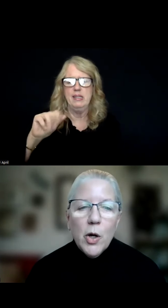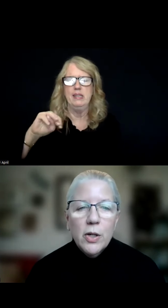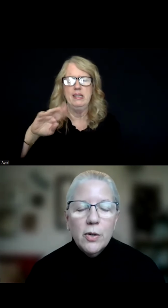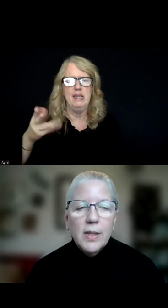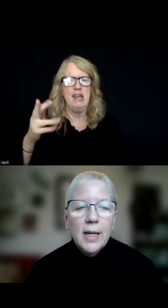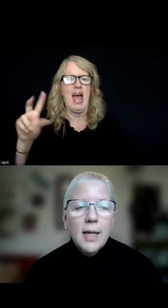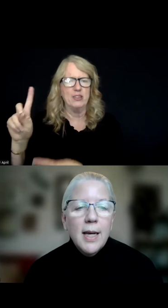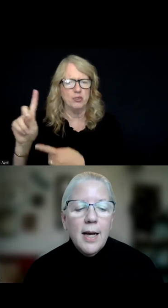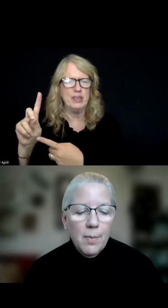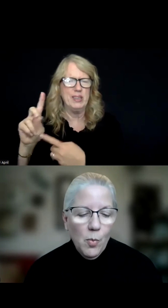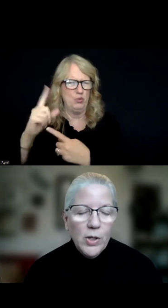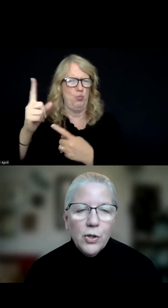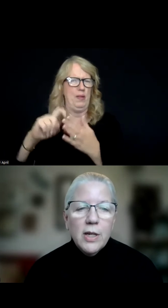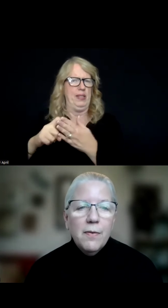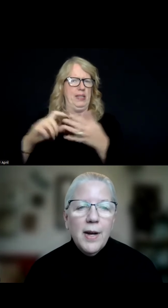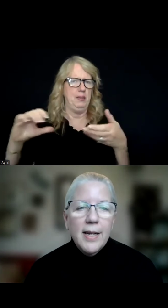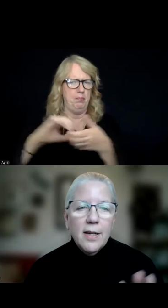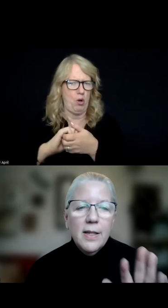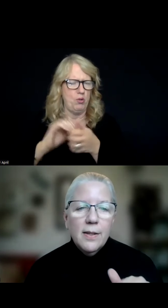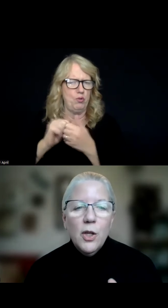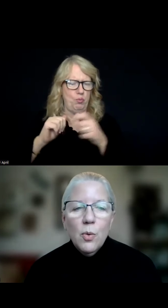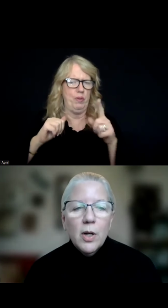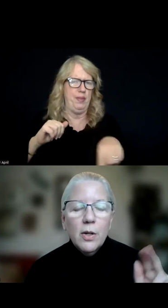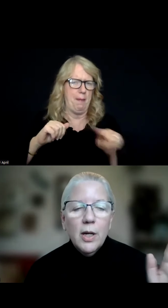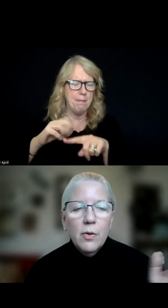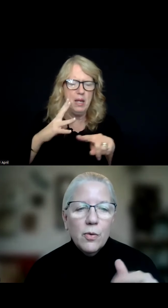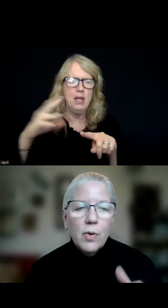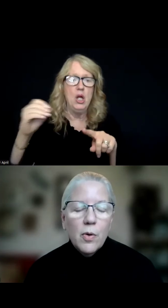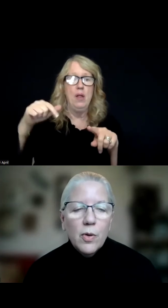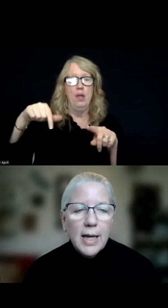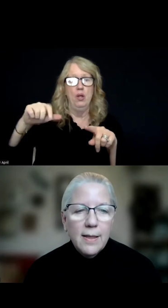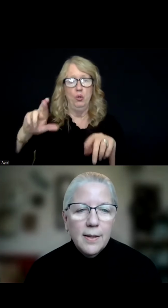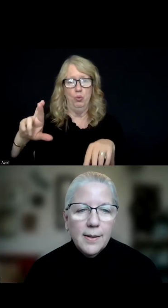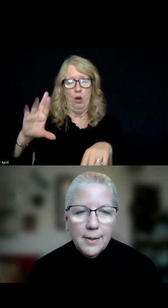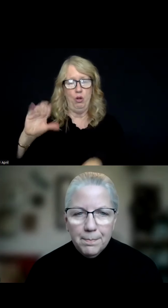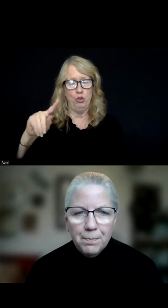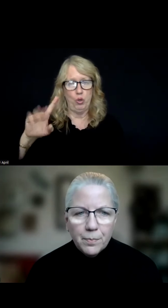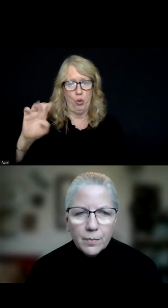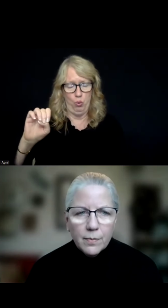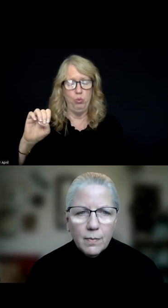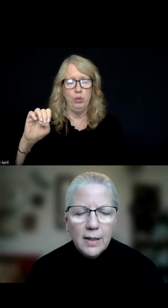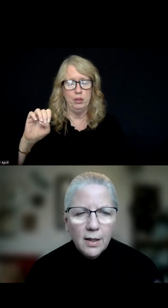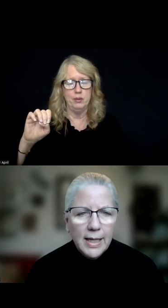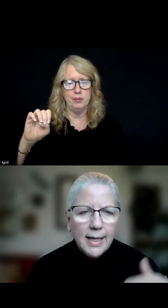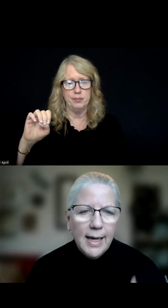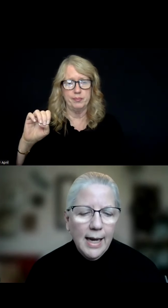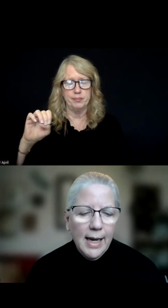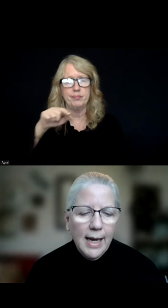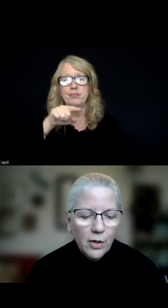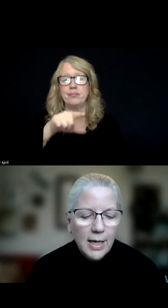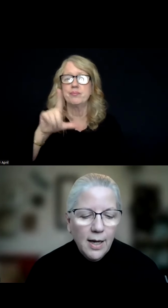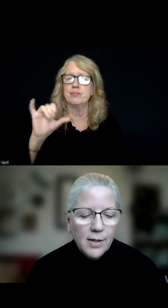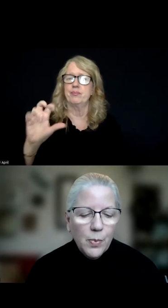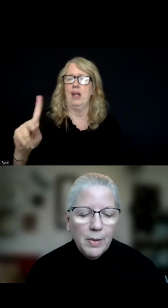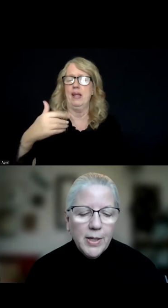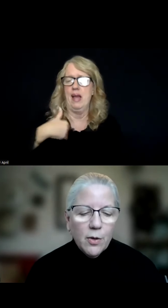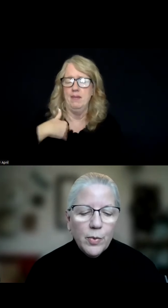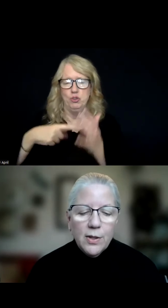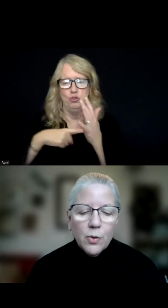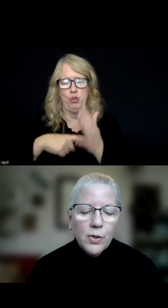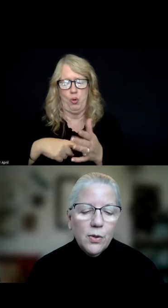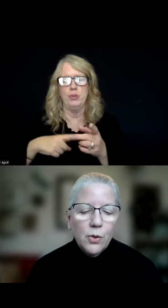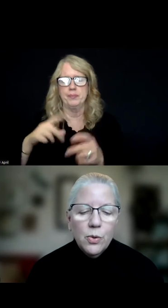key partners. What you're going to find on this QR code or at this the link I have here on this